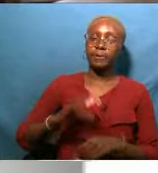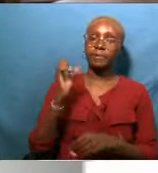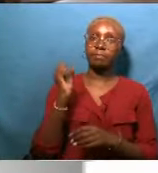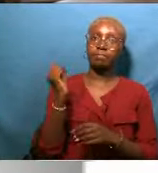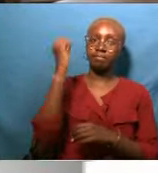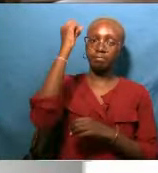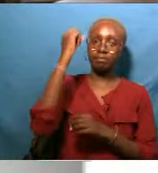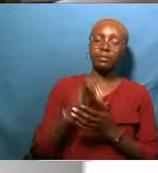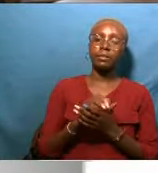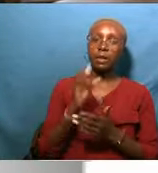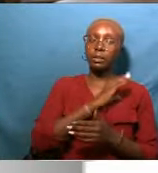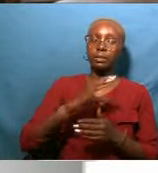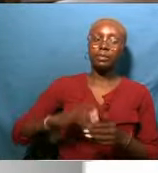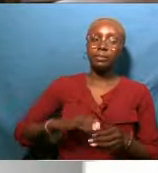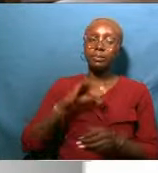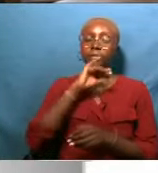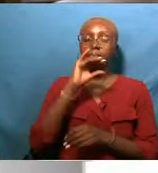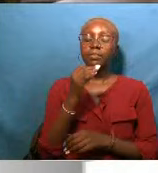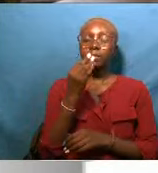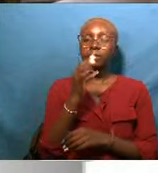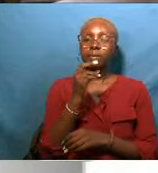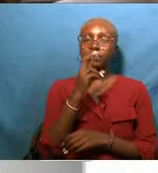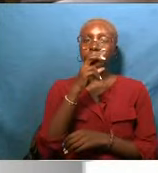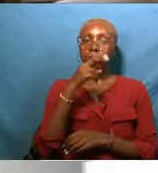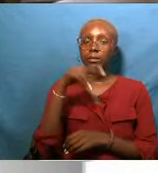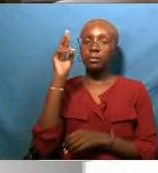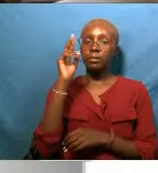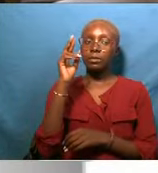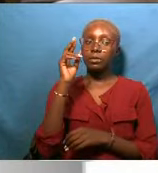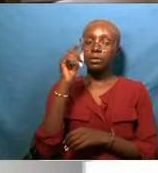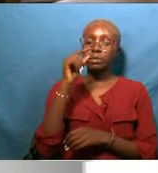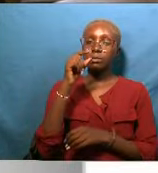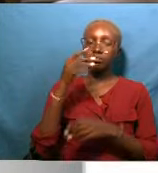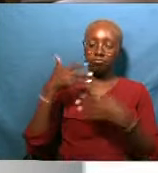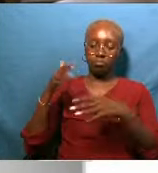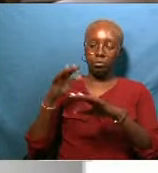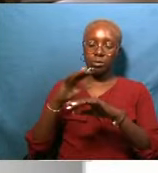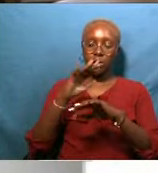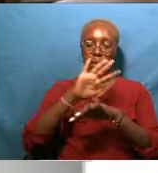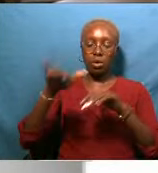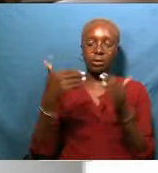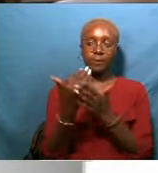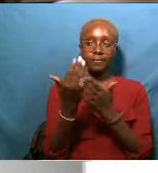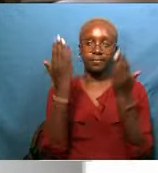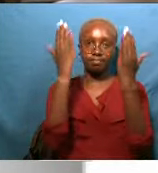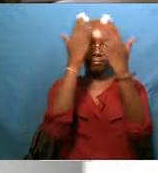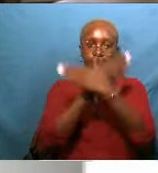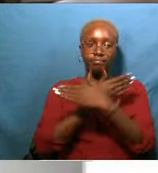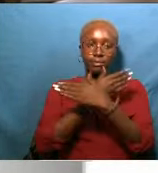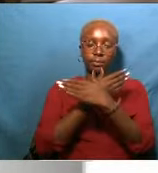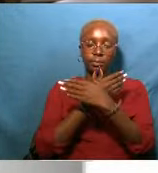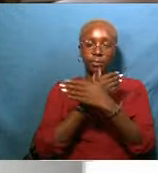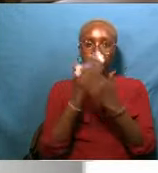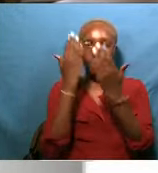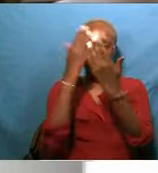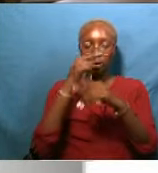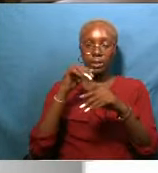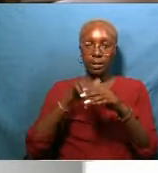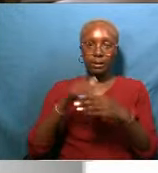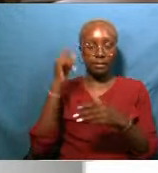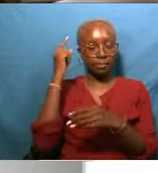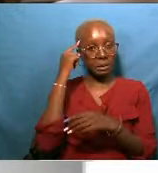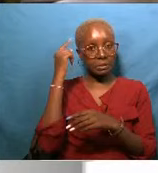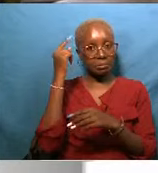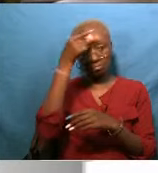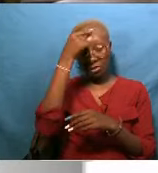send Christ the Son of Righteousness, shine upon each one of us and scatter darkness from before our path. Darkness in our minds because of